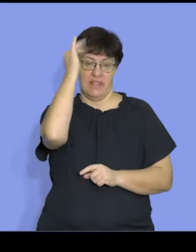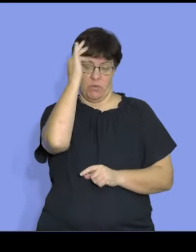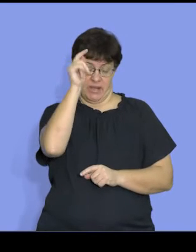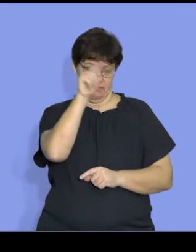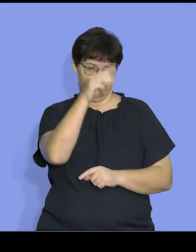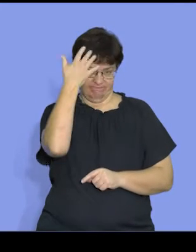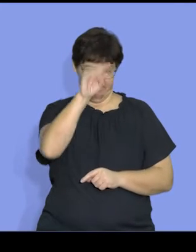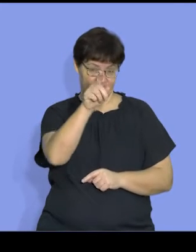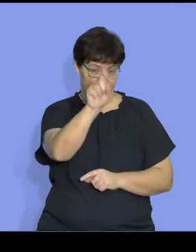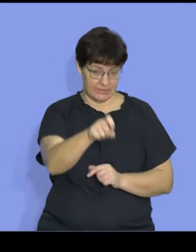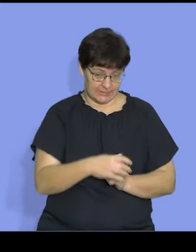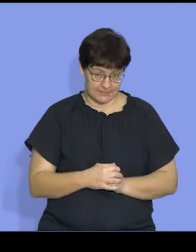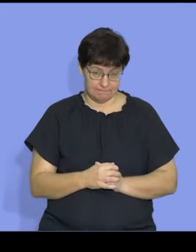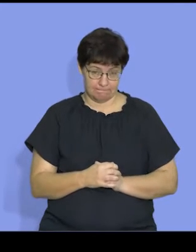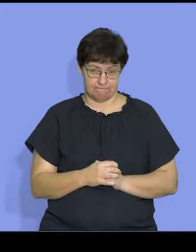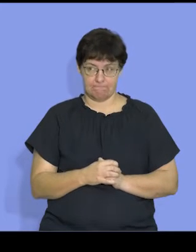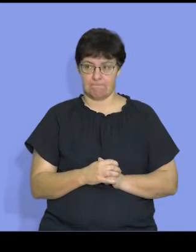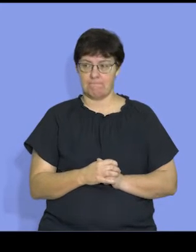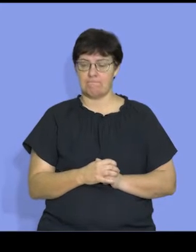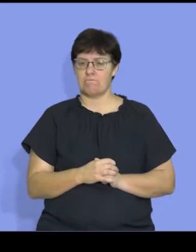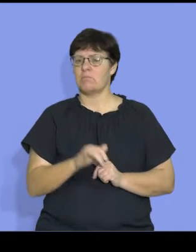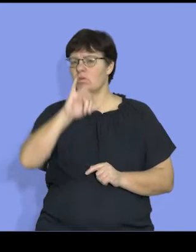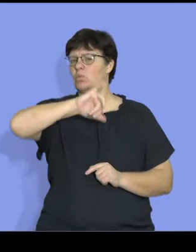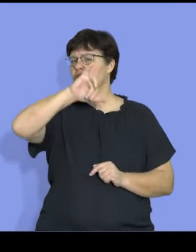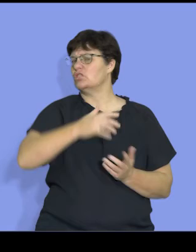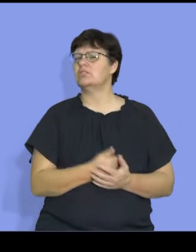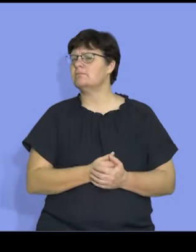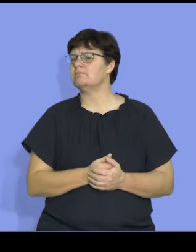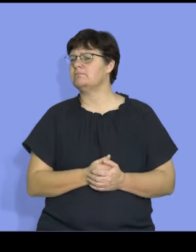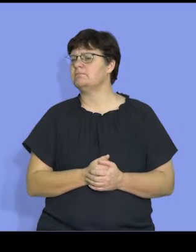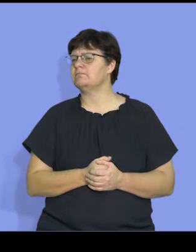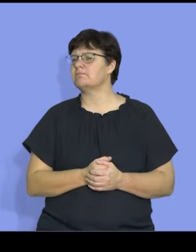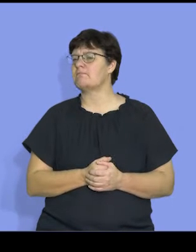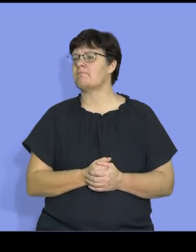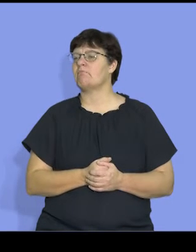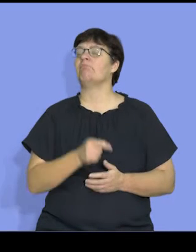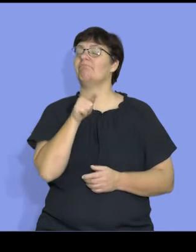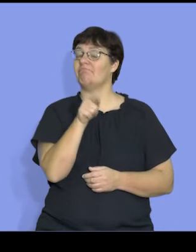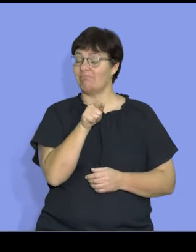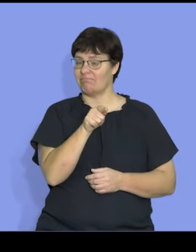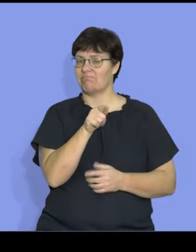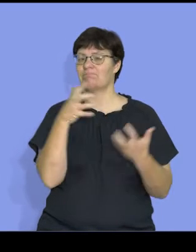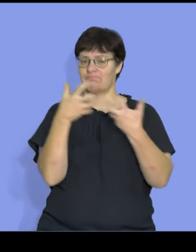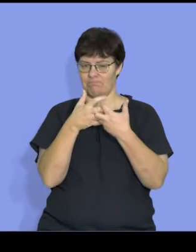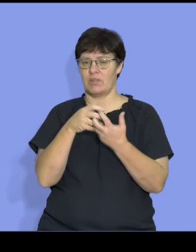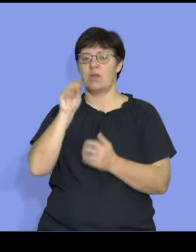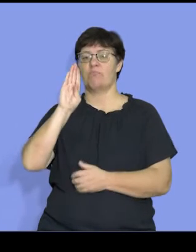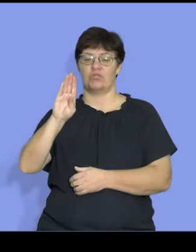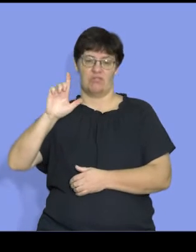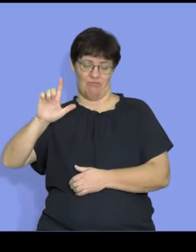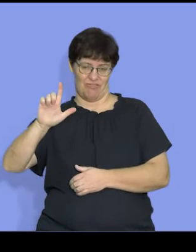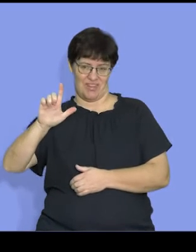right? Okay, but which theory is this exactly? This has to do with the Bronsted-Lowry,